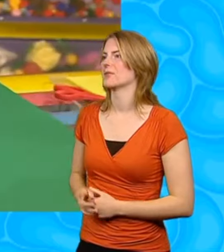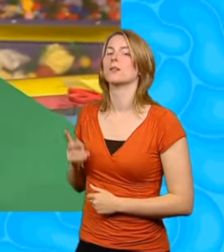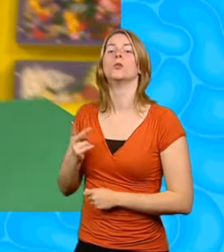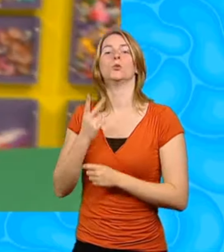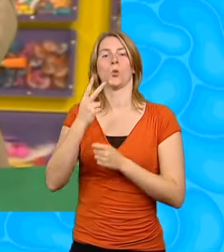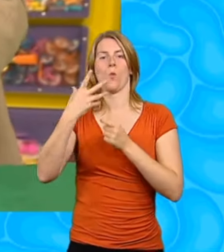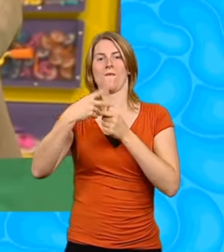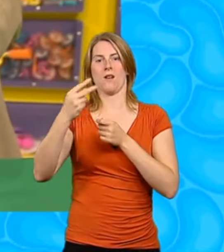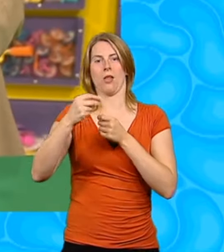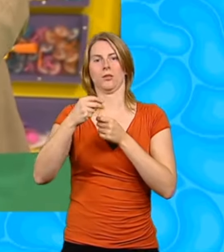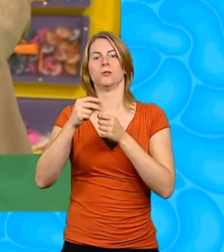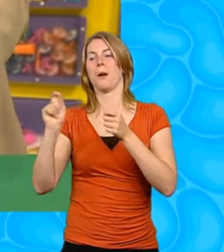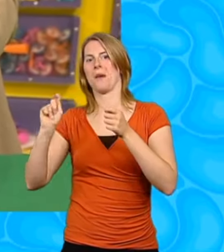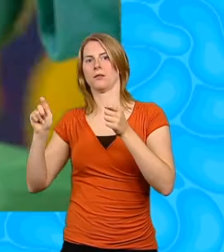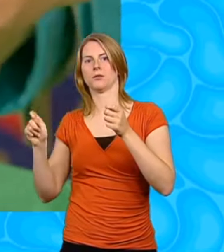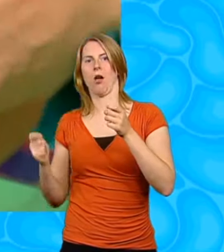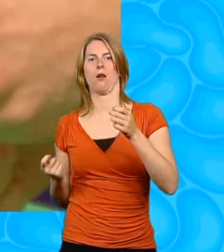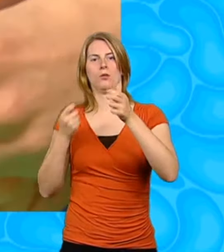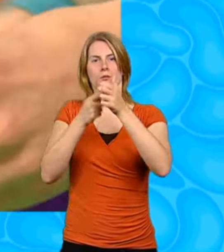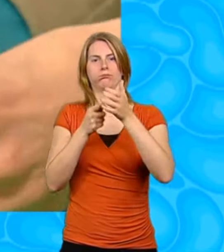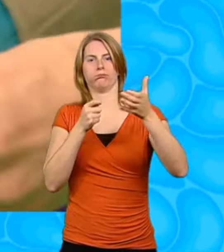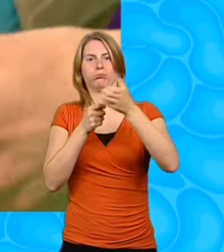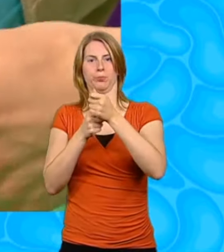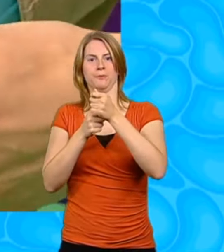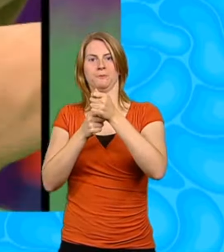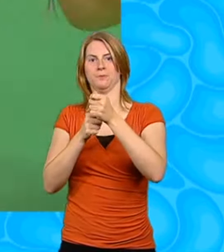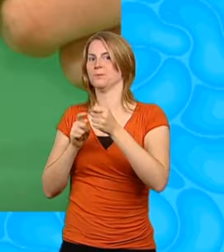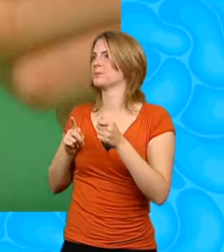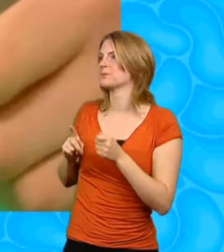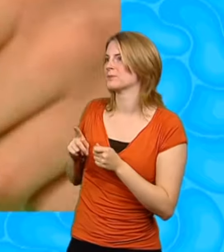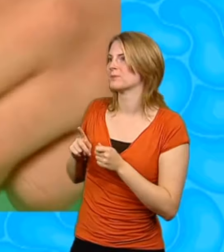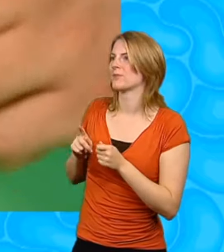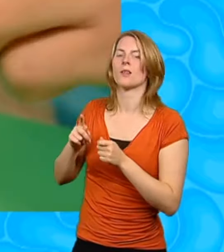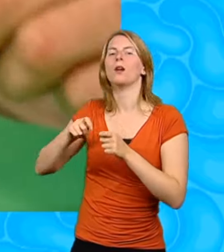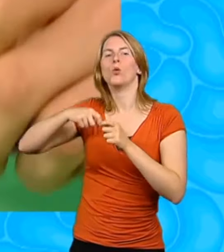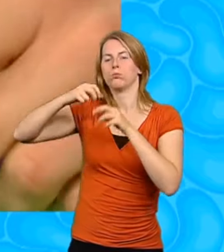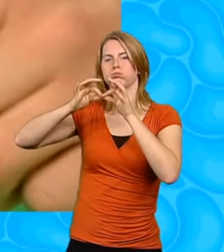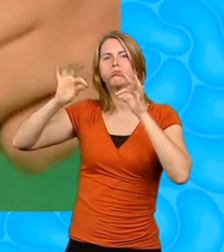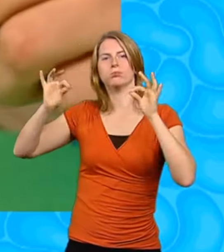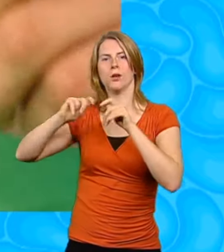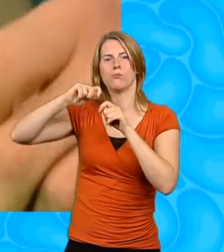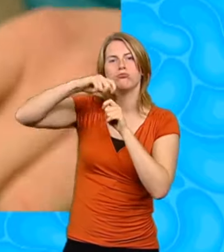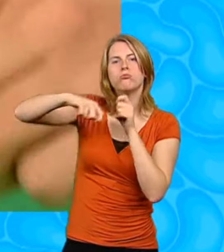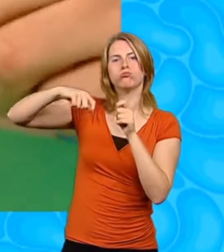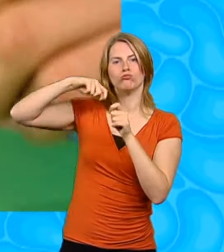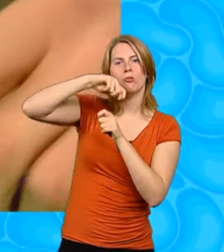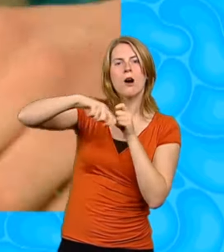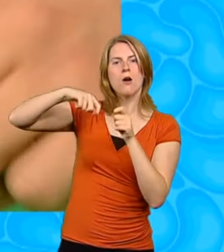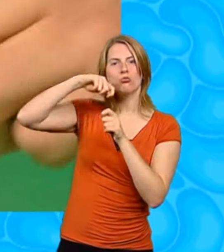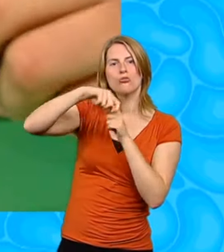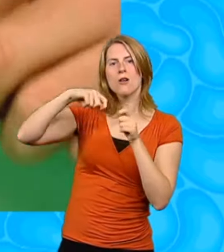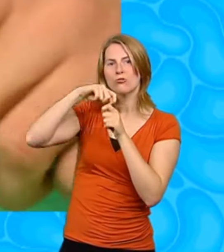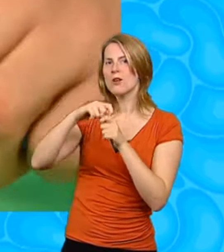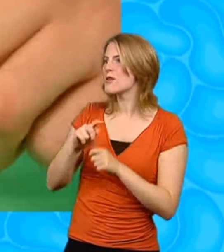Take your two feathers and put them at the top of your pencil. Then, take the pipe cleaner and wrap it around the